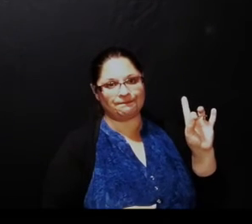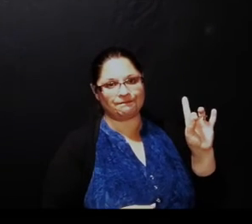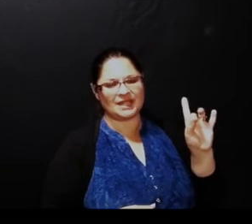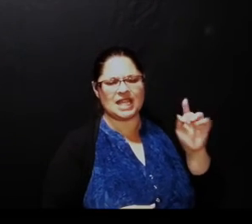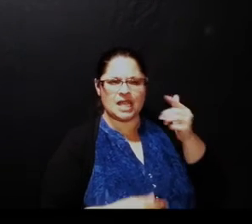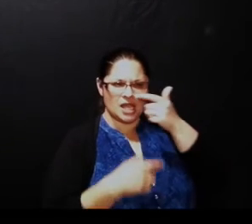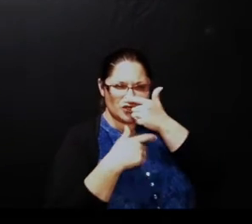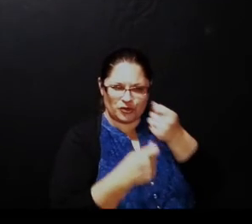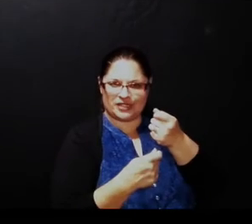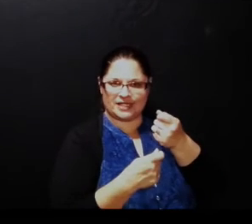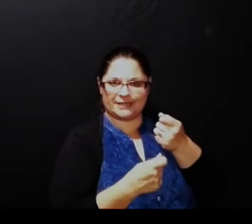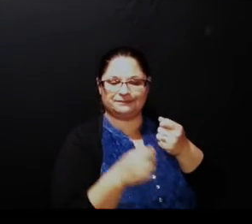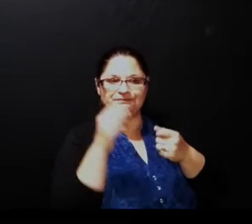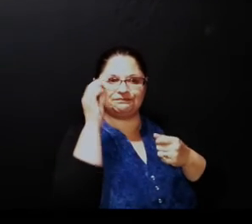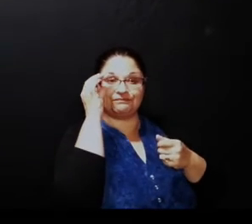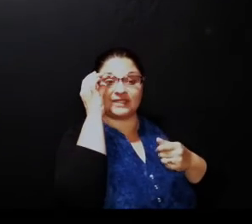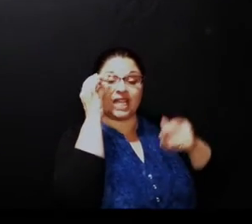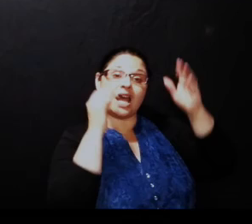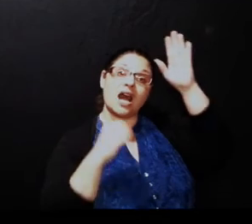John 12,